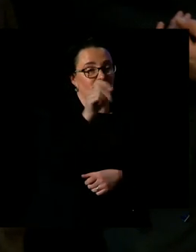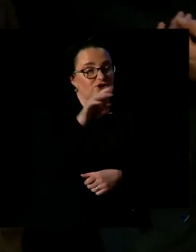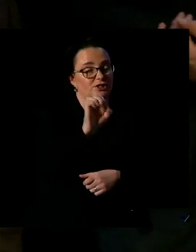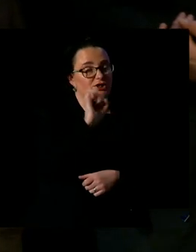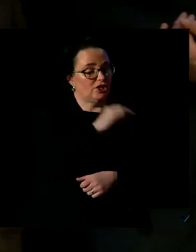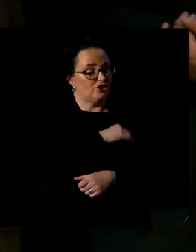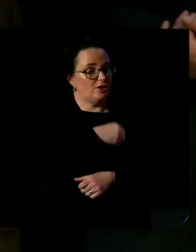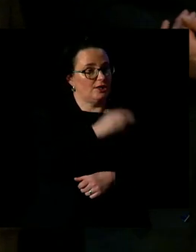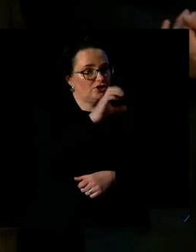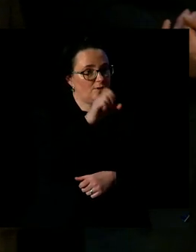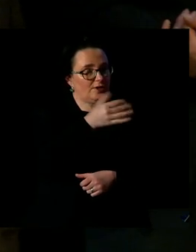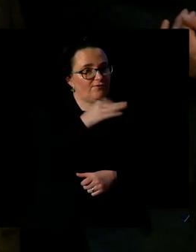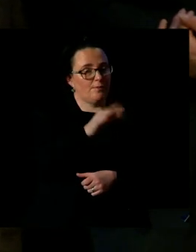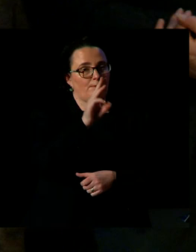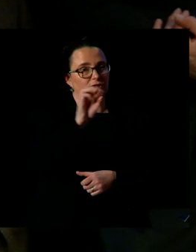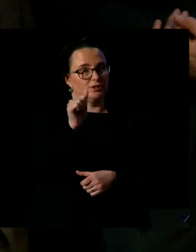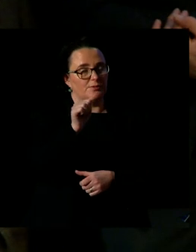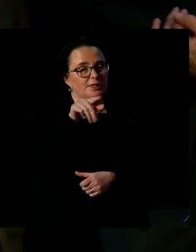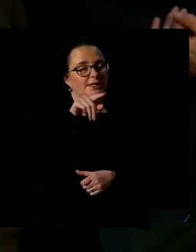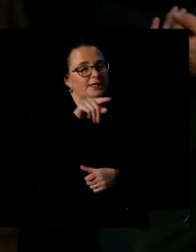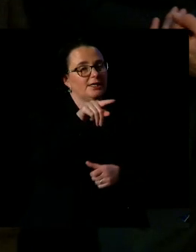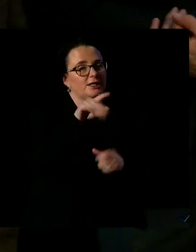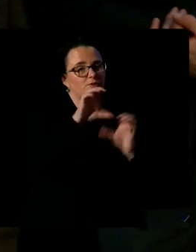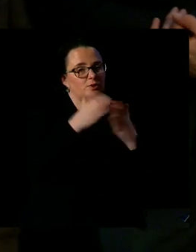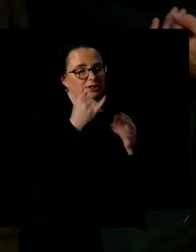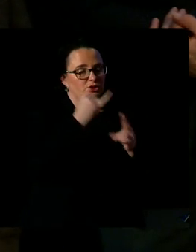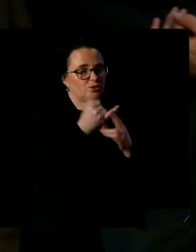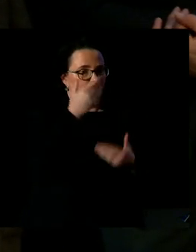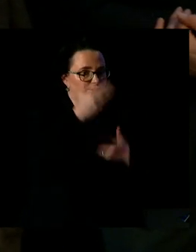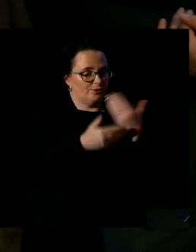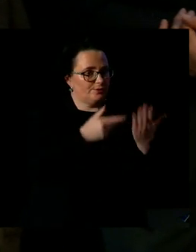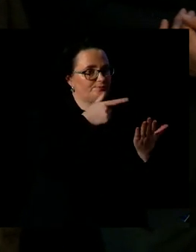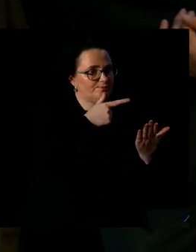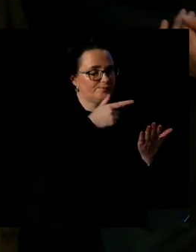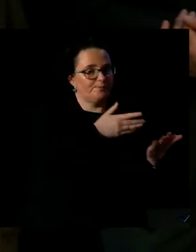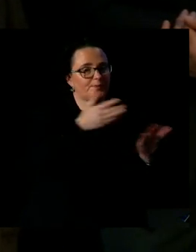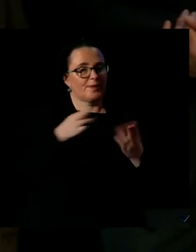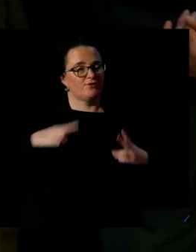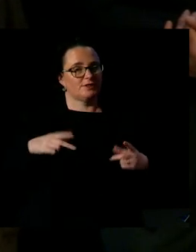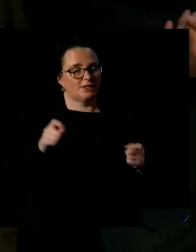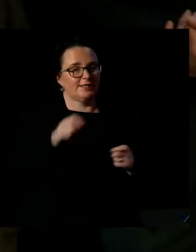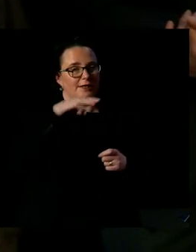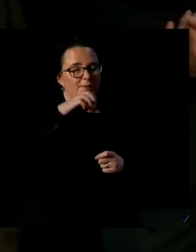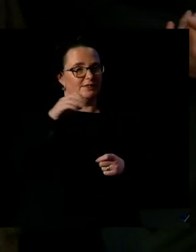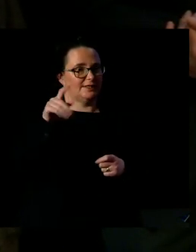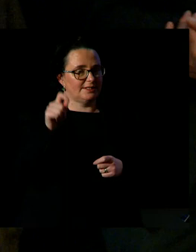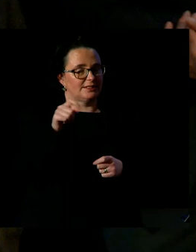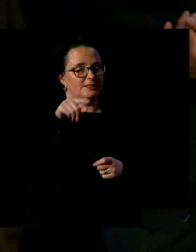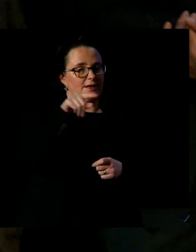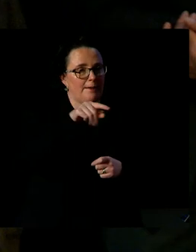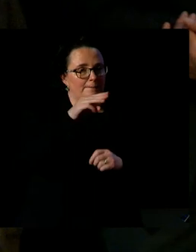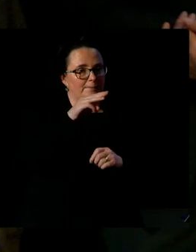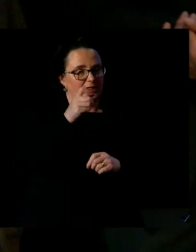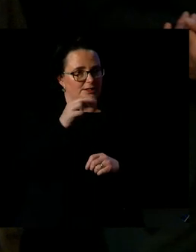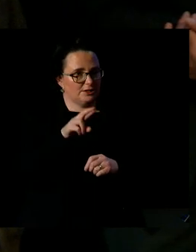Dunn, chaplain of Portumna Community School, to give her reading. Retired Methodist minister Vanessa